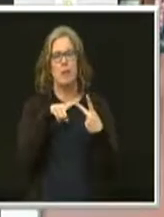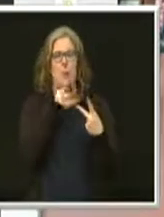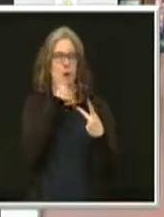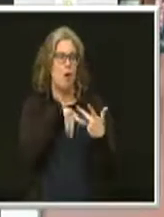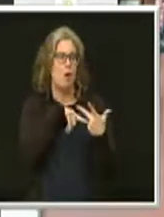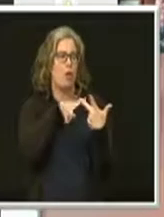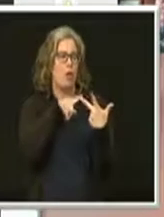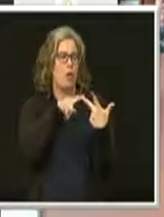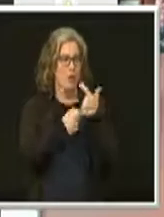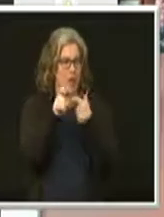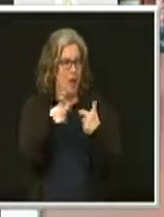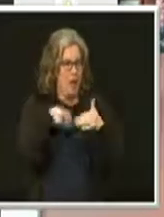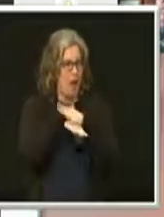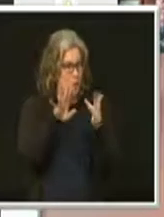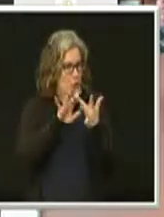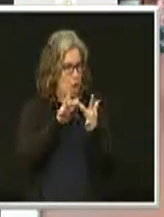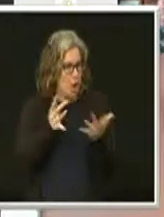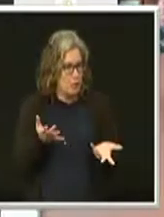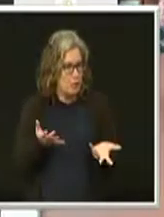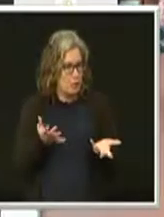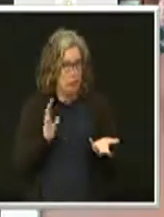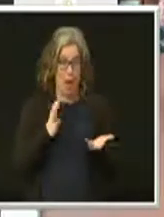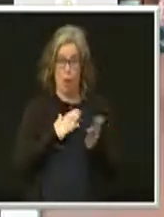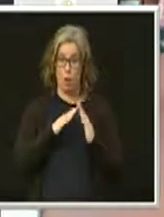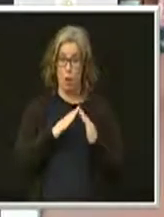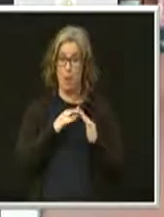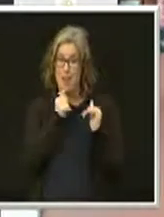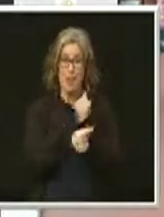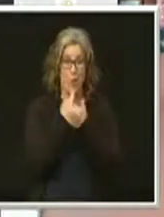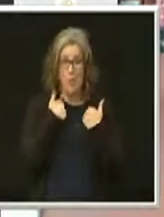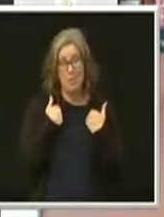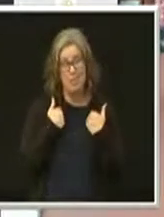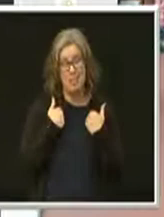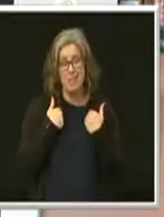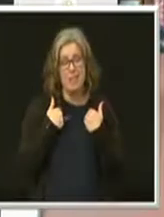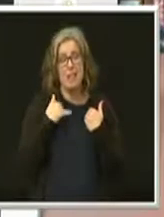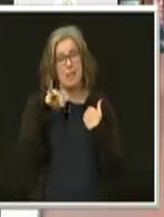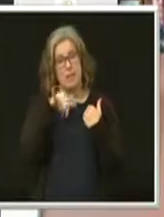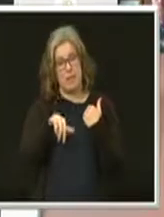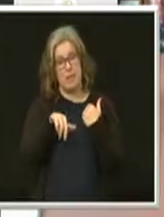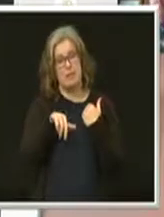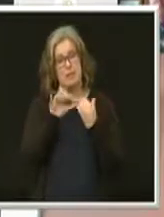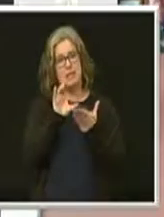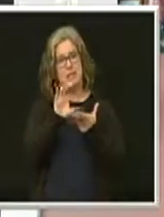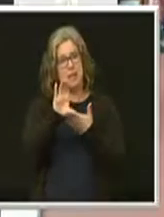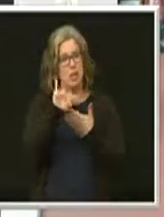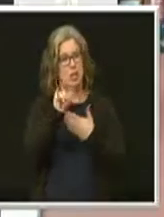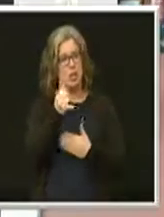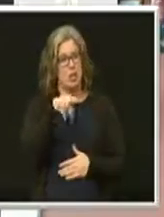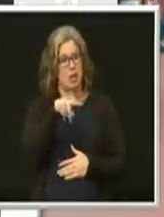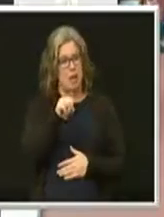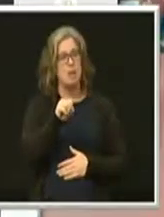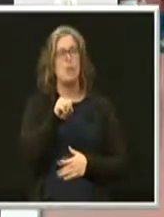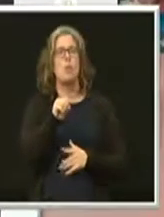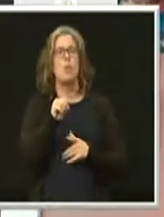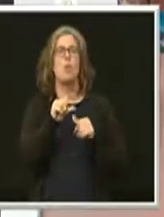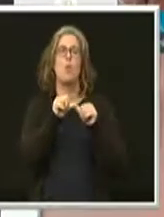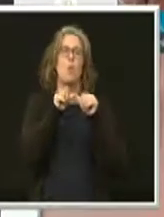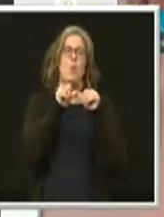water. Everybody needs to have access to the internet, but in our community, not everybody does. So this investment by JCPS goes a